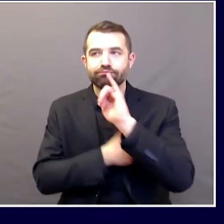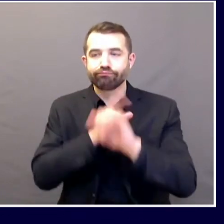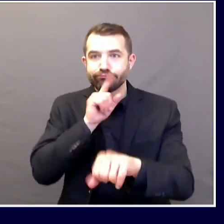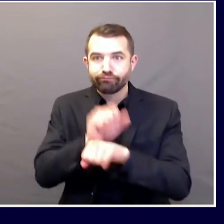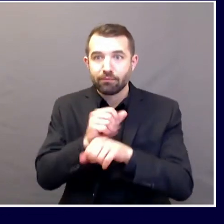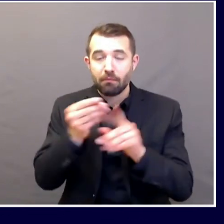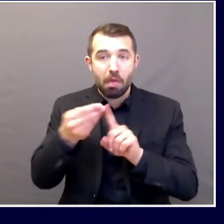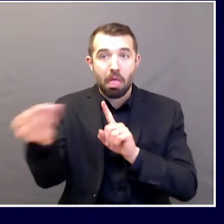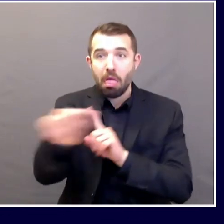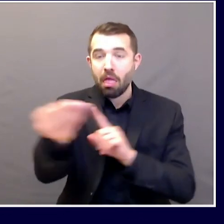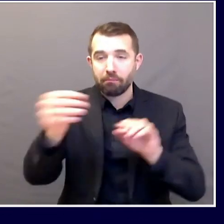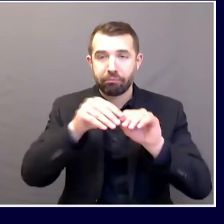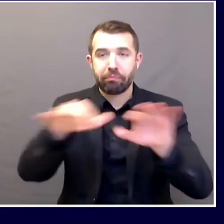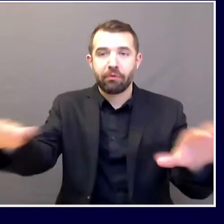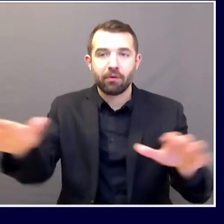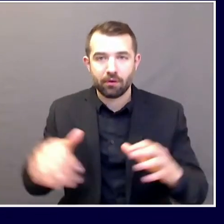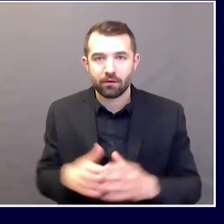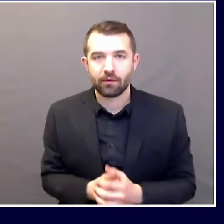Great, thank you. Yep.